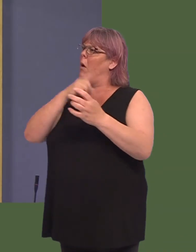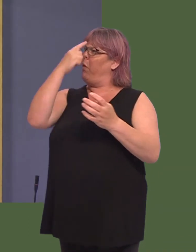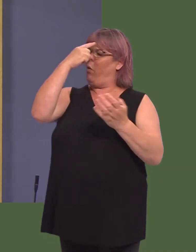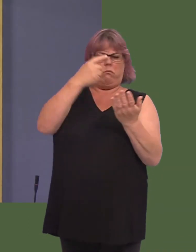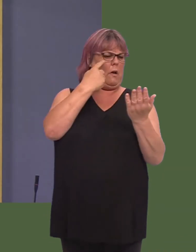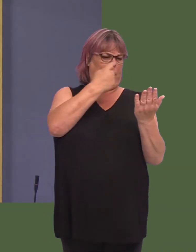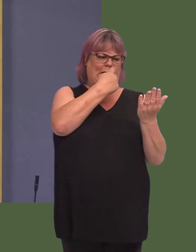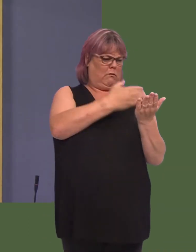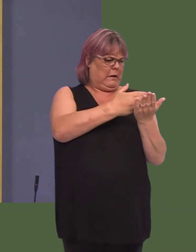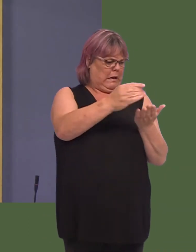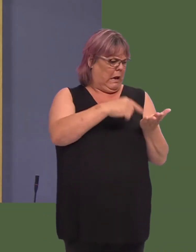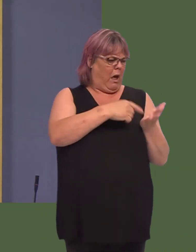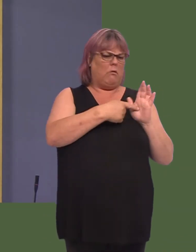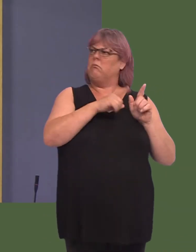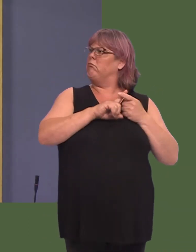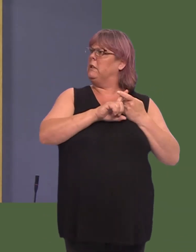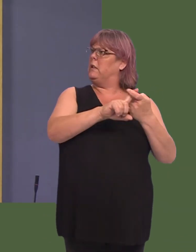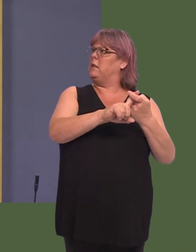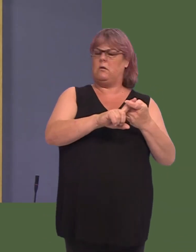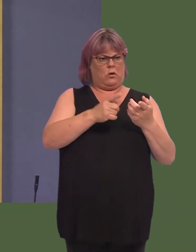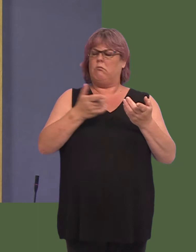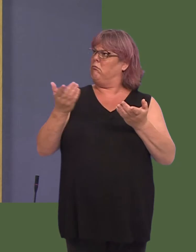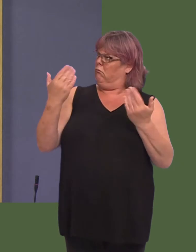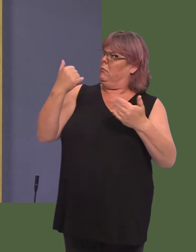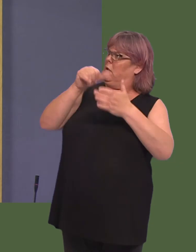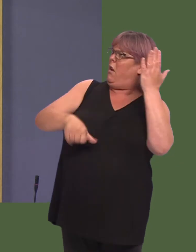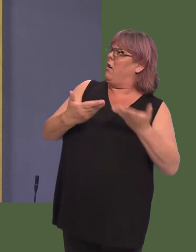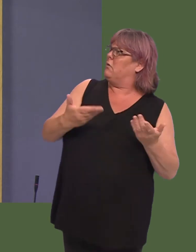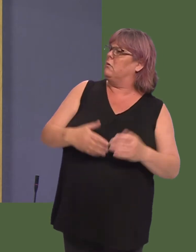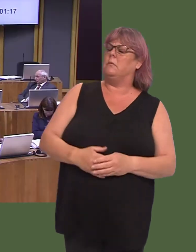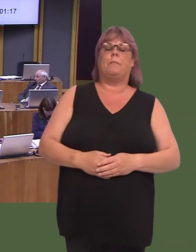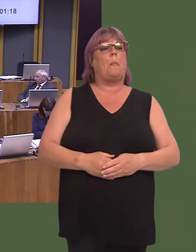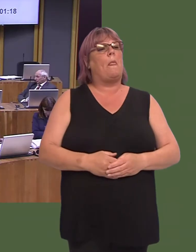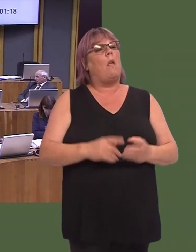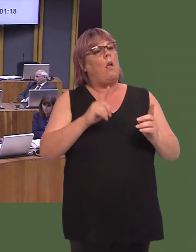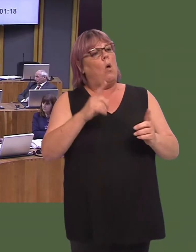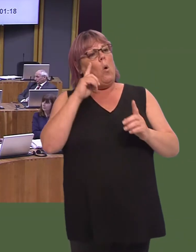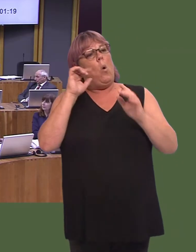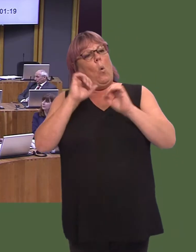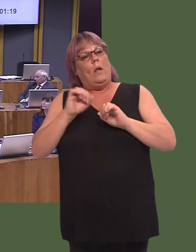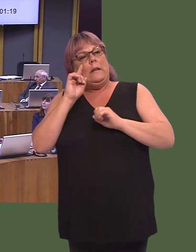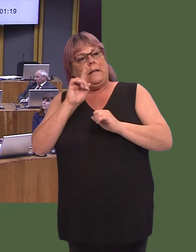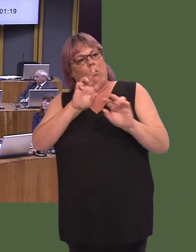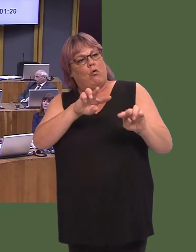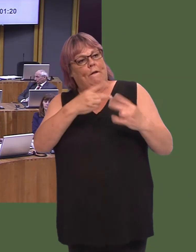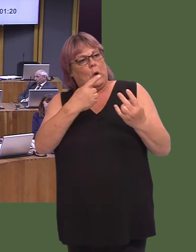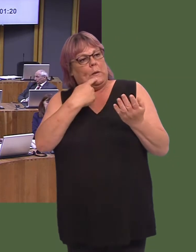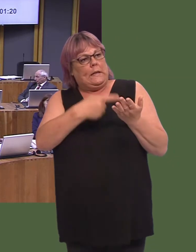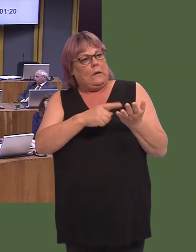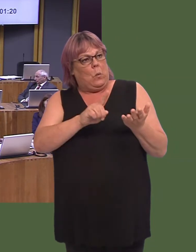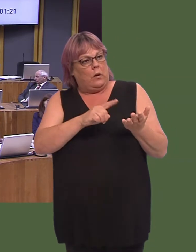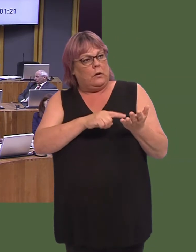First Minister agree that the evidence is clear and consistent, and we should now get on with it? Well, I mean, let's wait to see what the